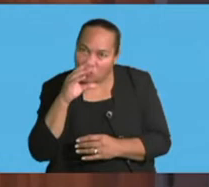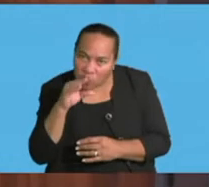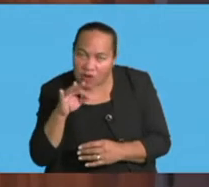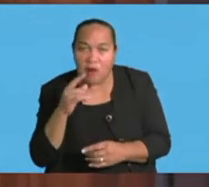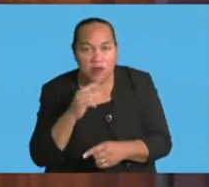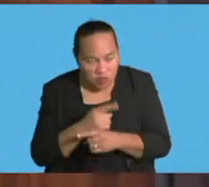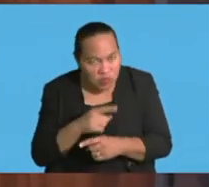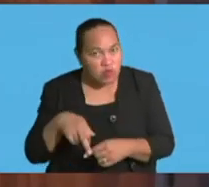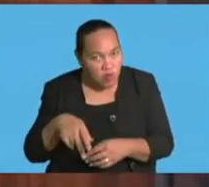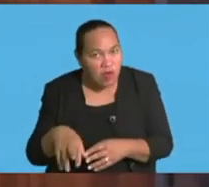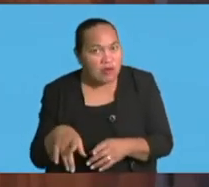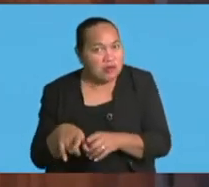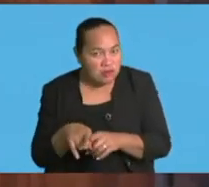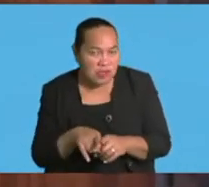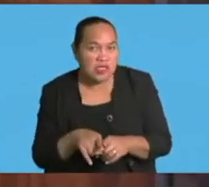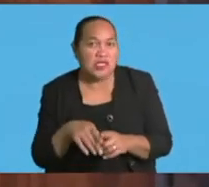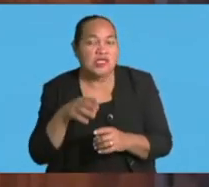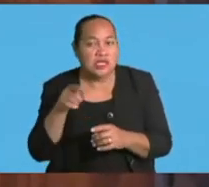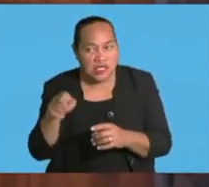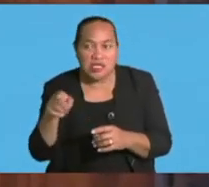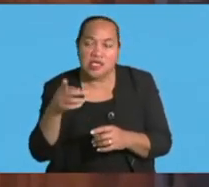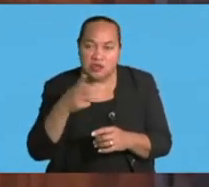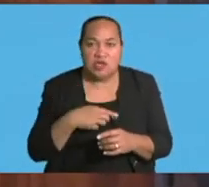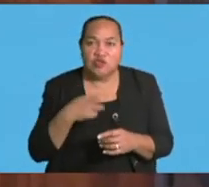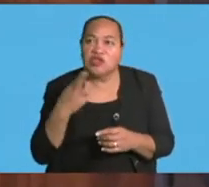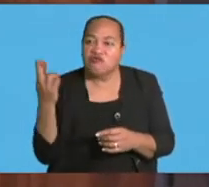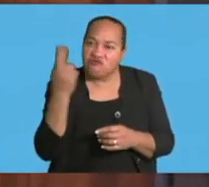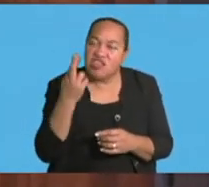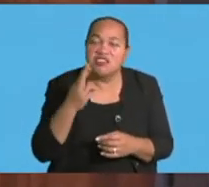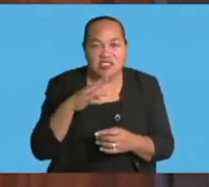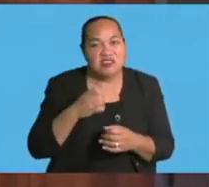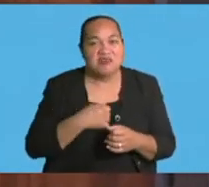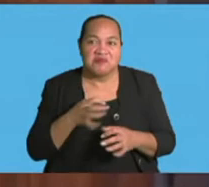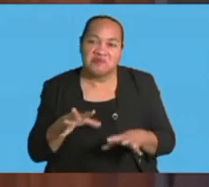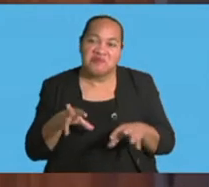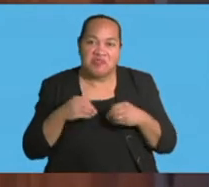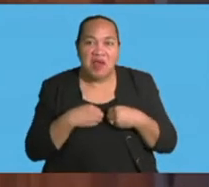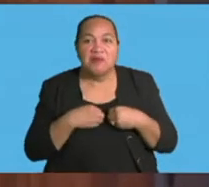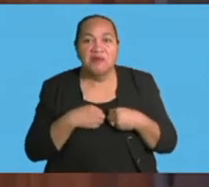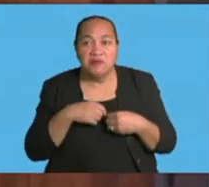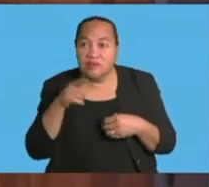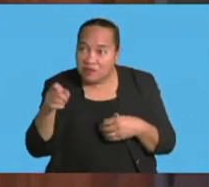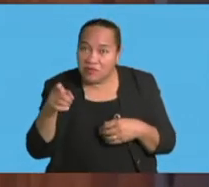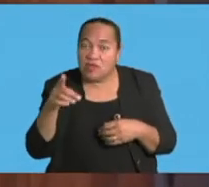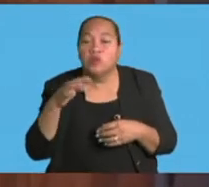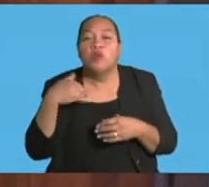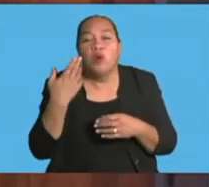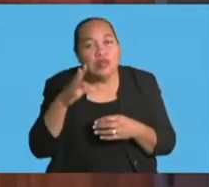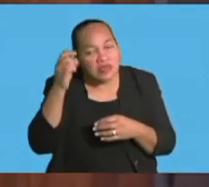inspires, a leader who is willing to take risks, a leader who puts family first, a leader who puts Fiji